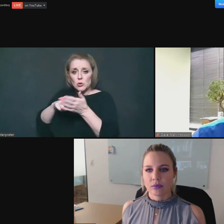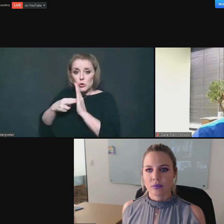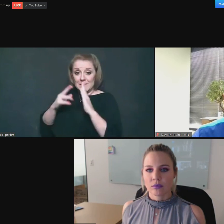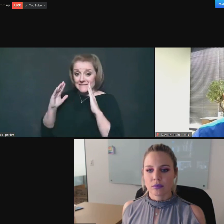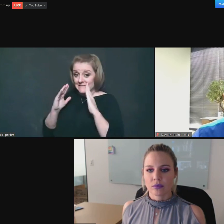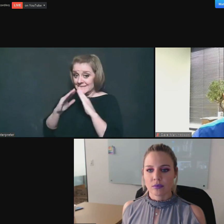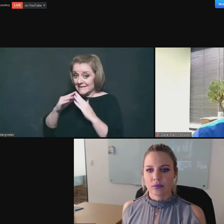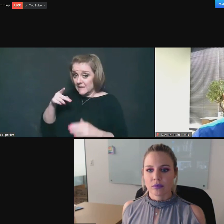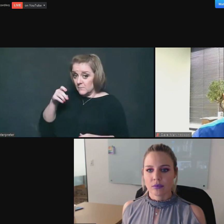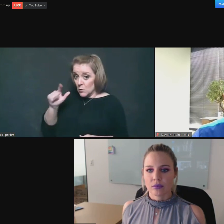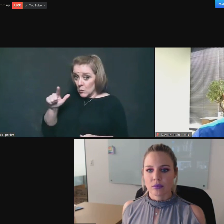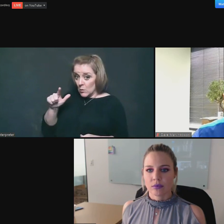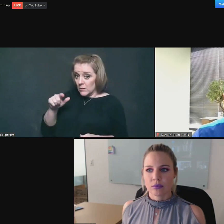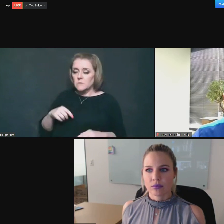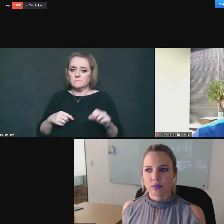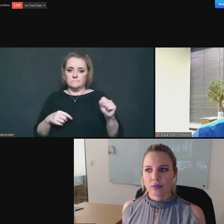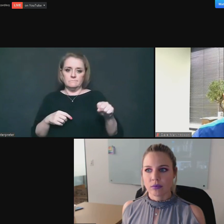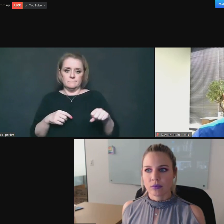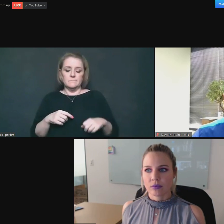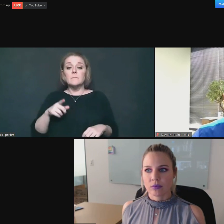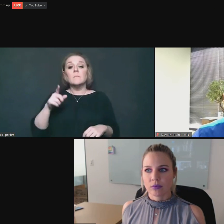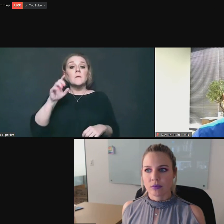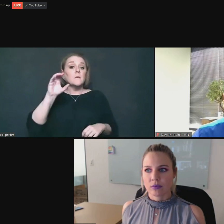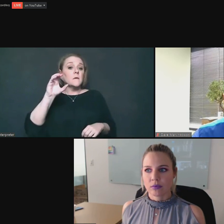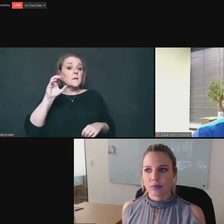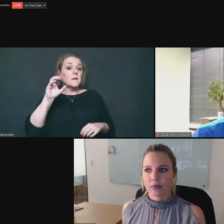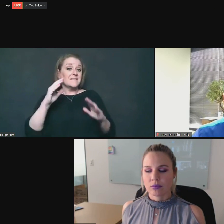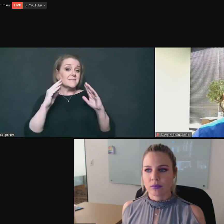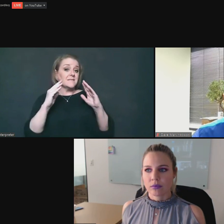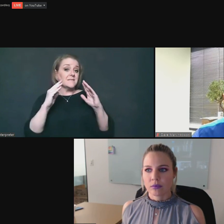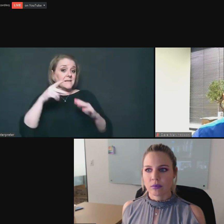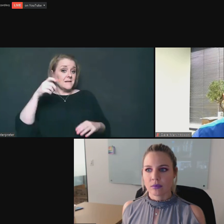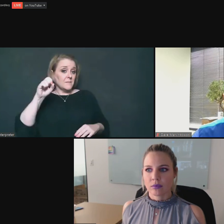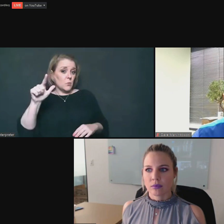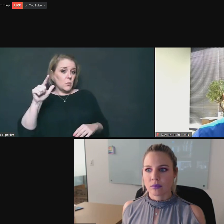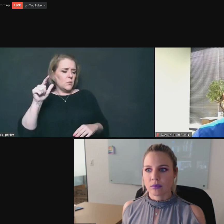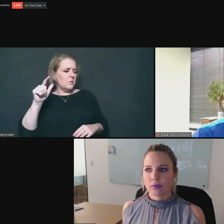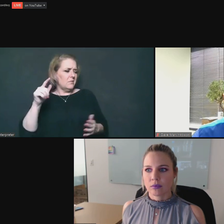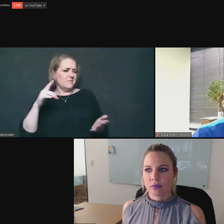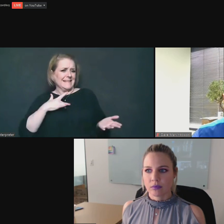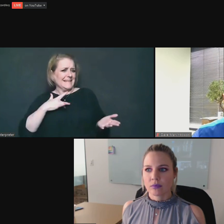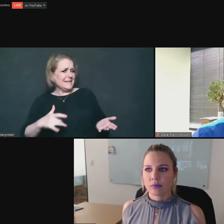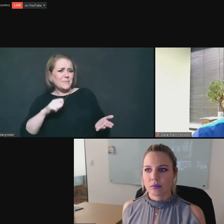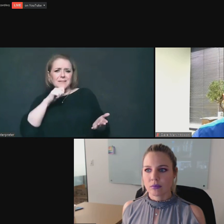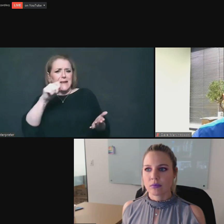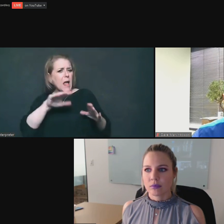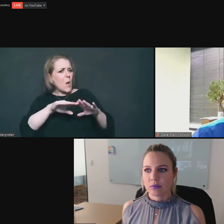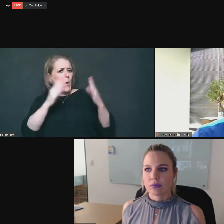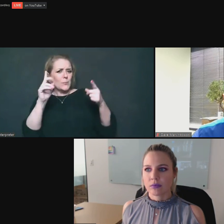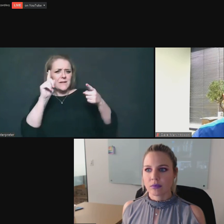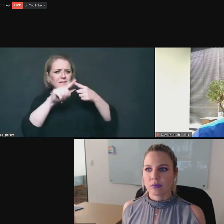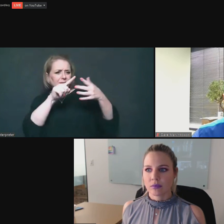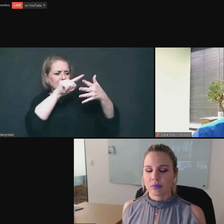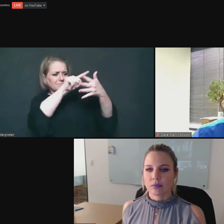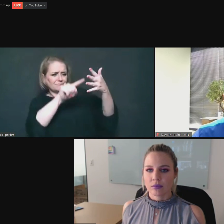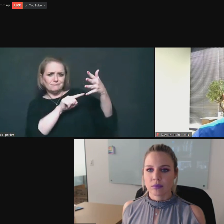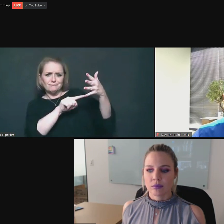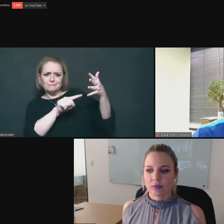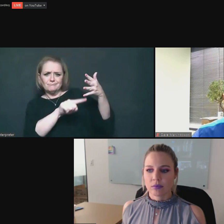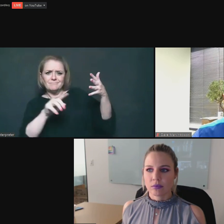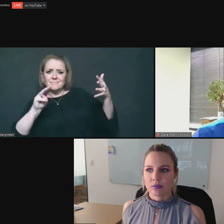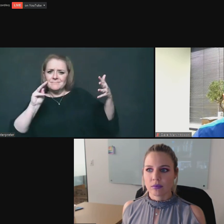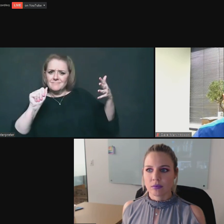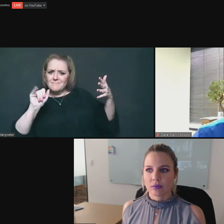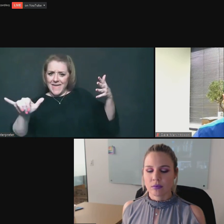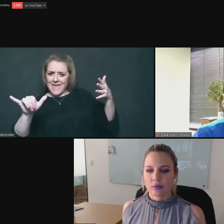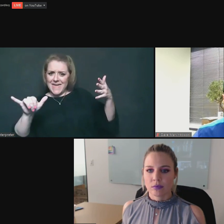city pools. Actually, city pools, I don't think we open until the Memorial Day weekend traditionally.